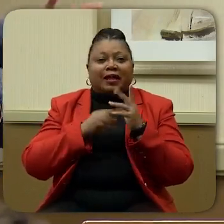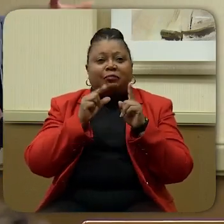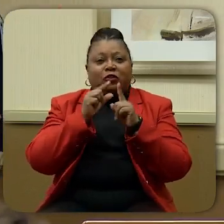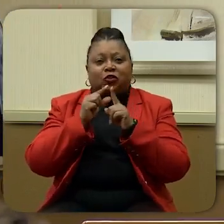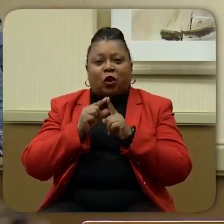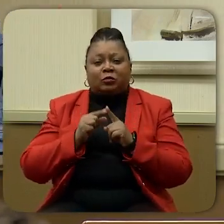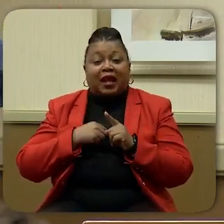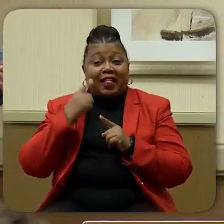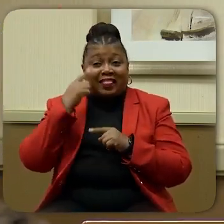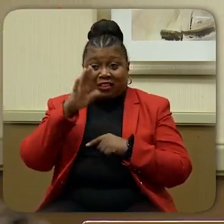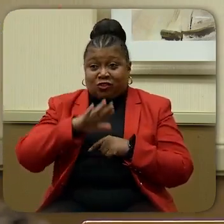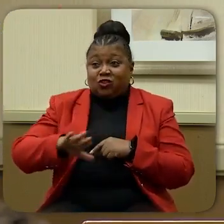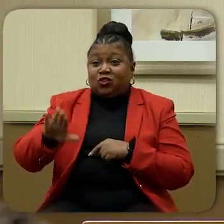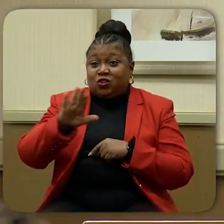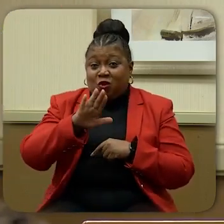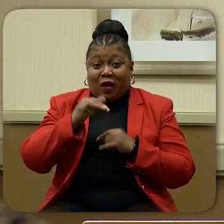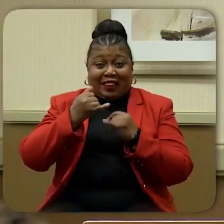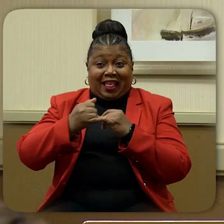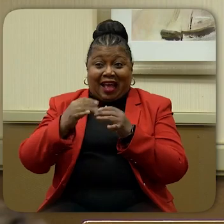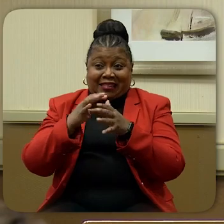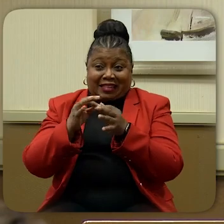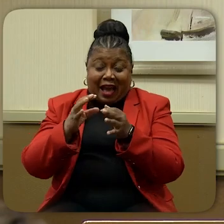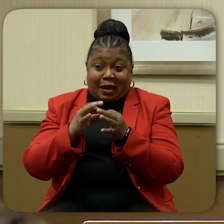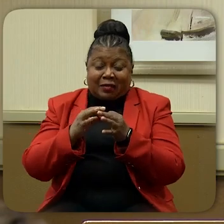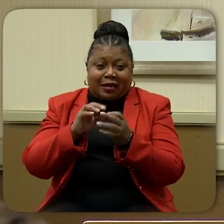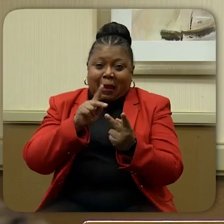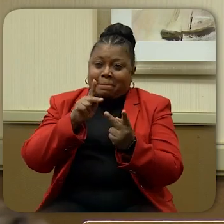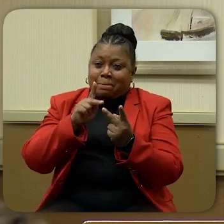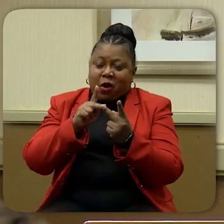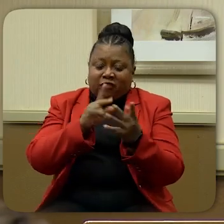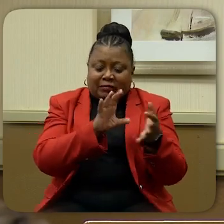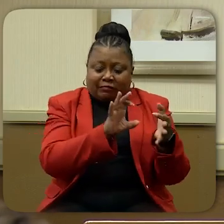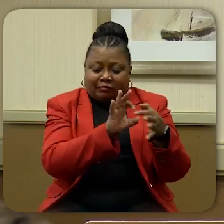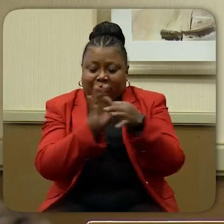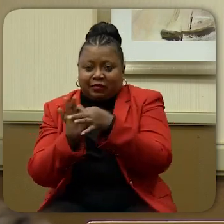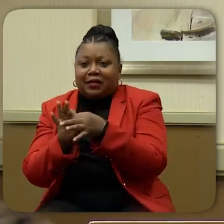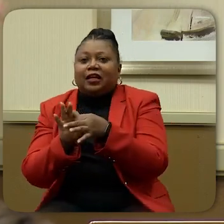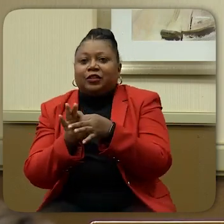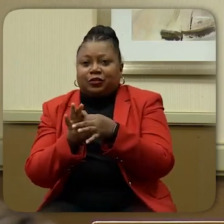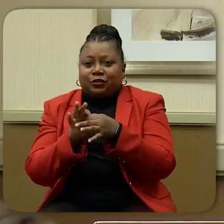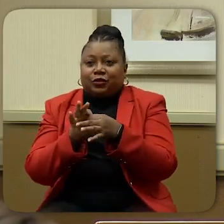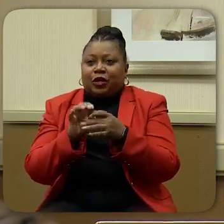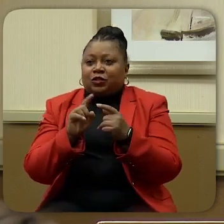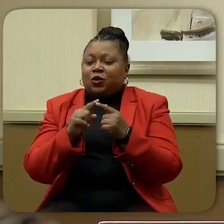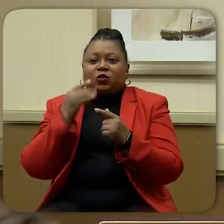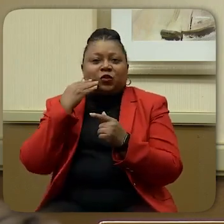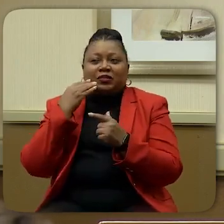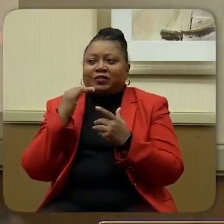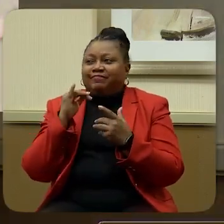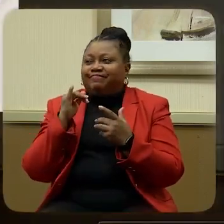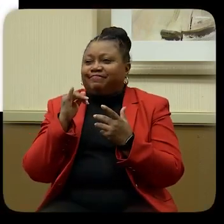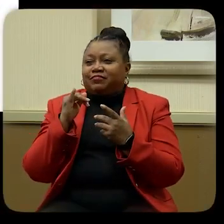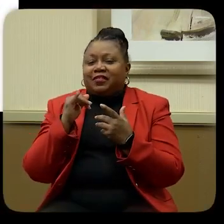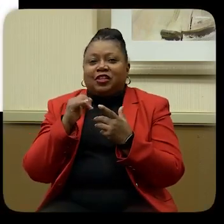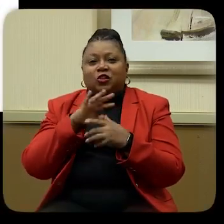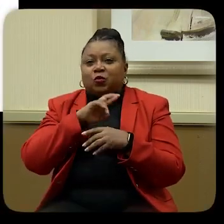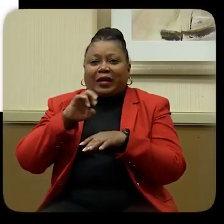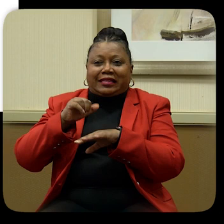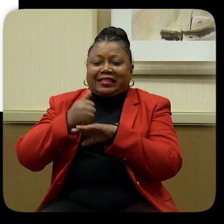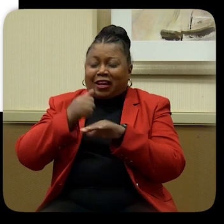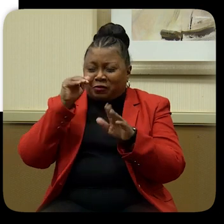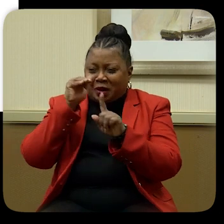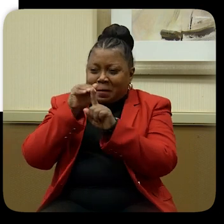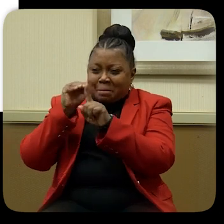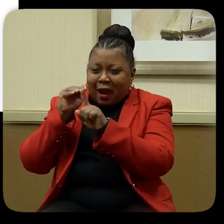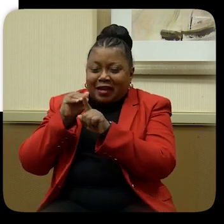terms. So I think your last comment was perfect segue into the, just resetting and